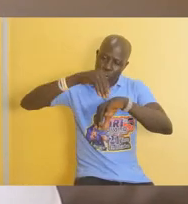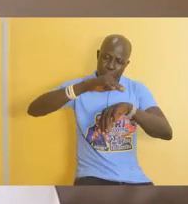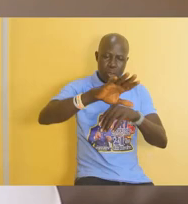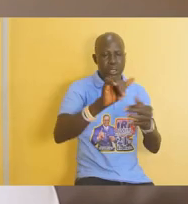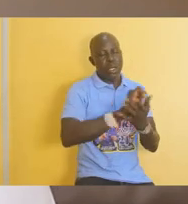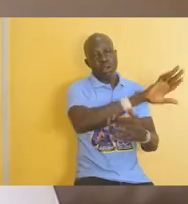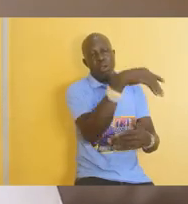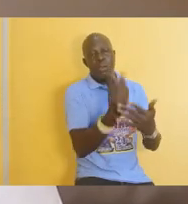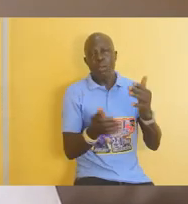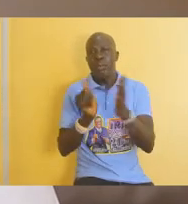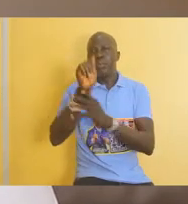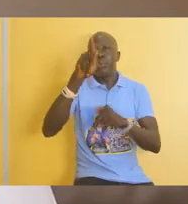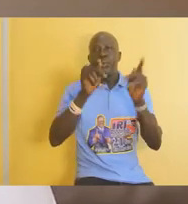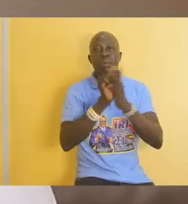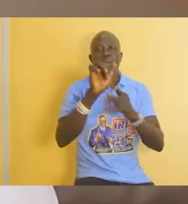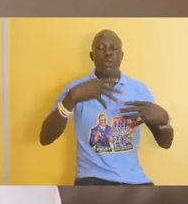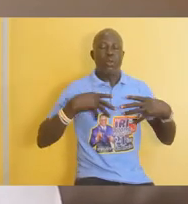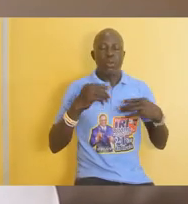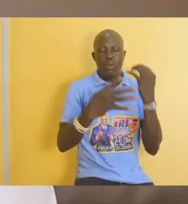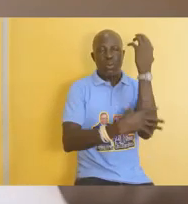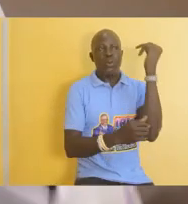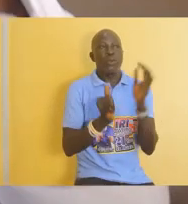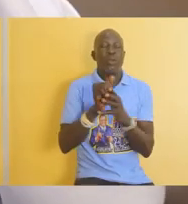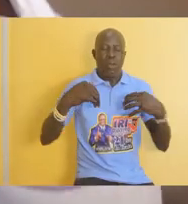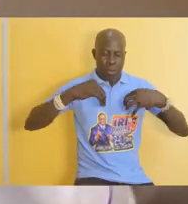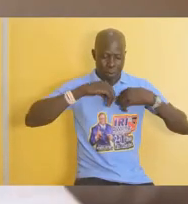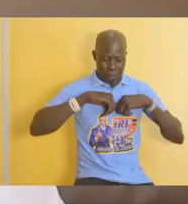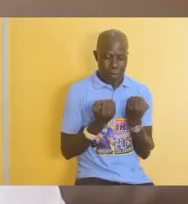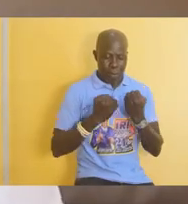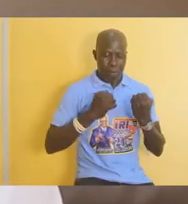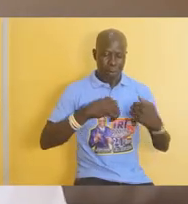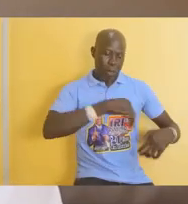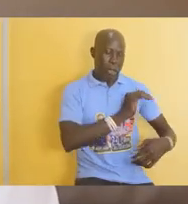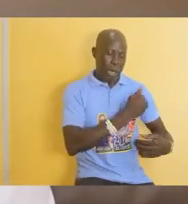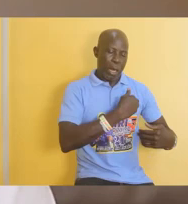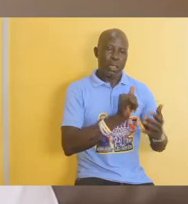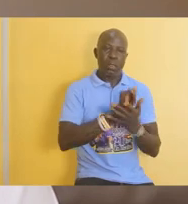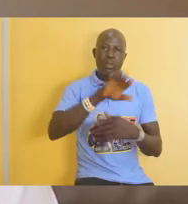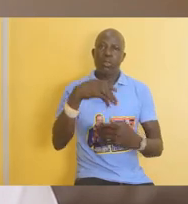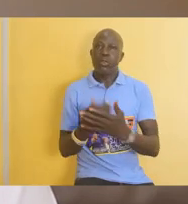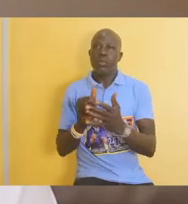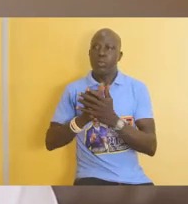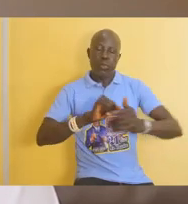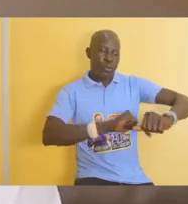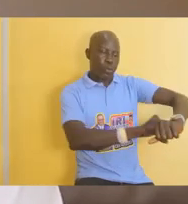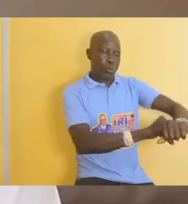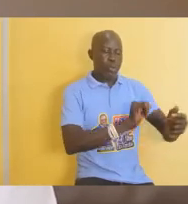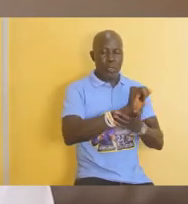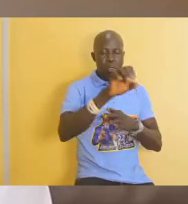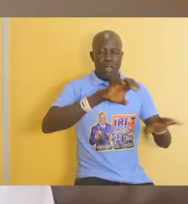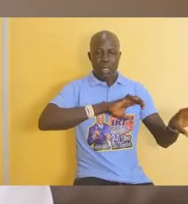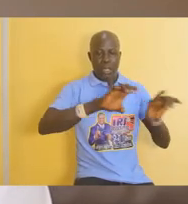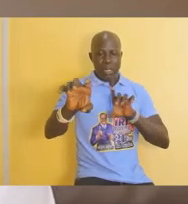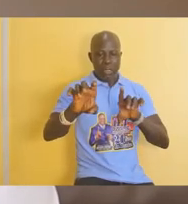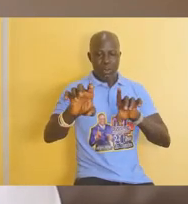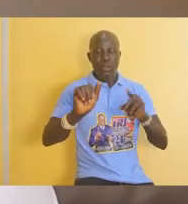awon olobije okan. He has sent me to bind up the brokenhearted. Lati kede dasile awon igbekun. To proclaim liberty to the captivity.